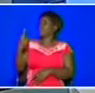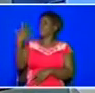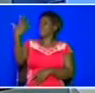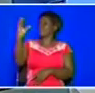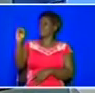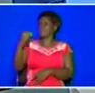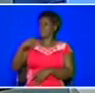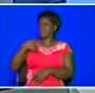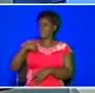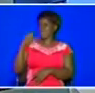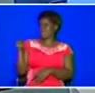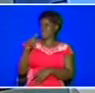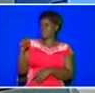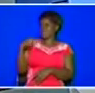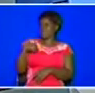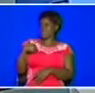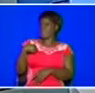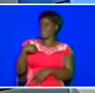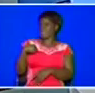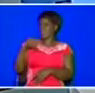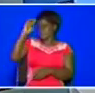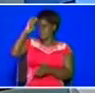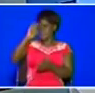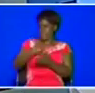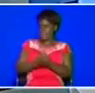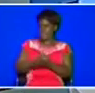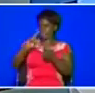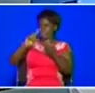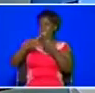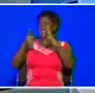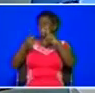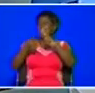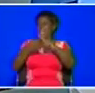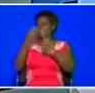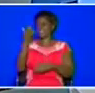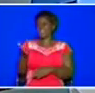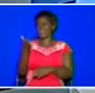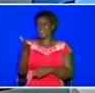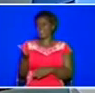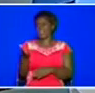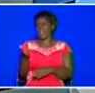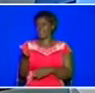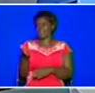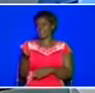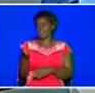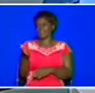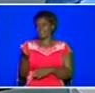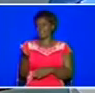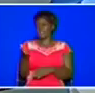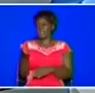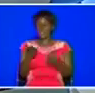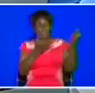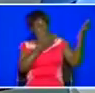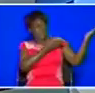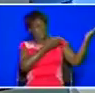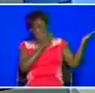I'm guilty of this as well. I have always believed there's a UN benchmark for police to population ratio that they have set. Is this in fact